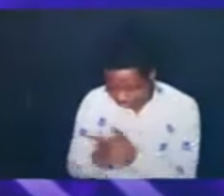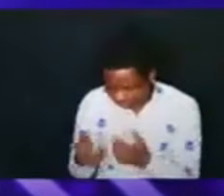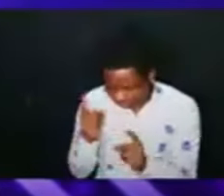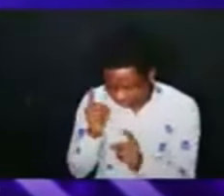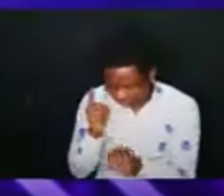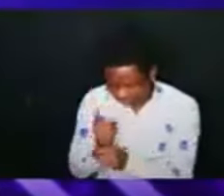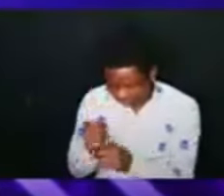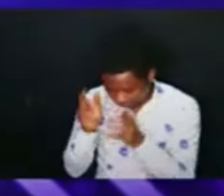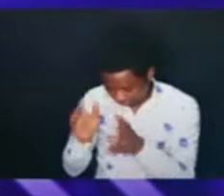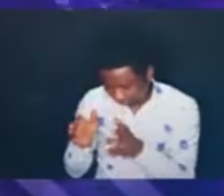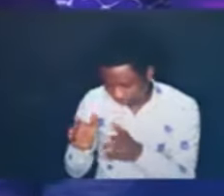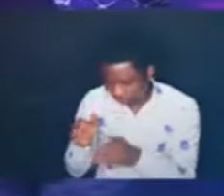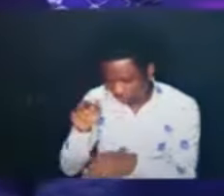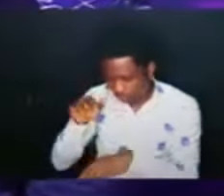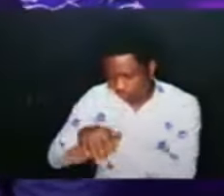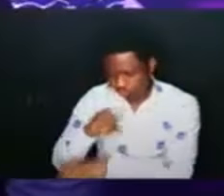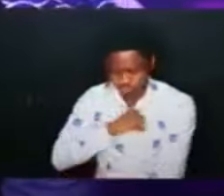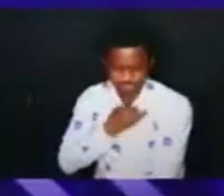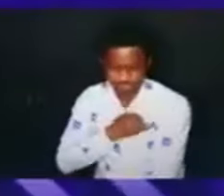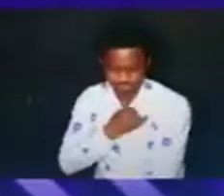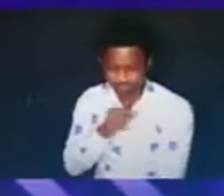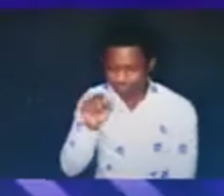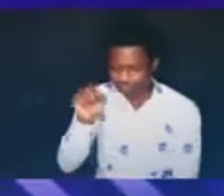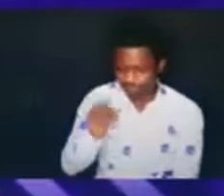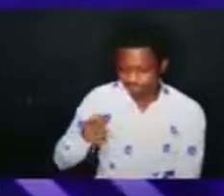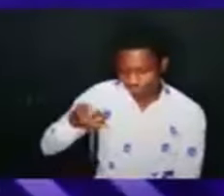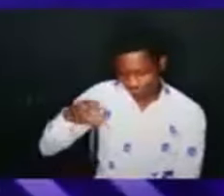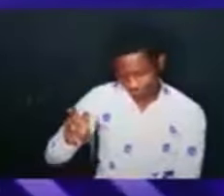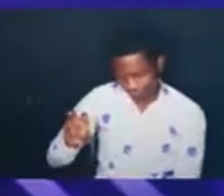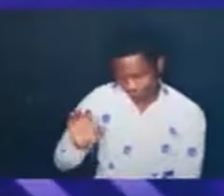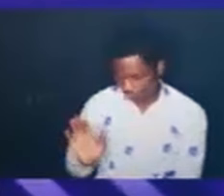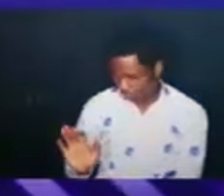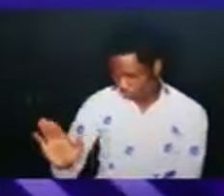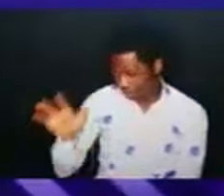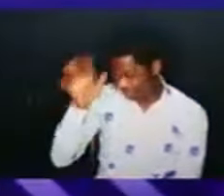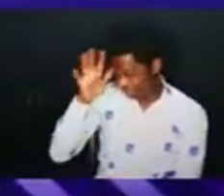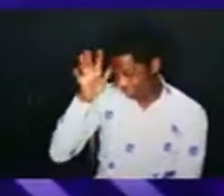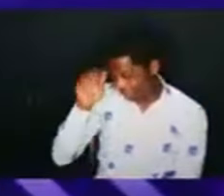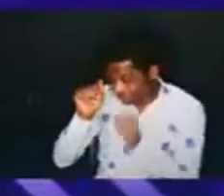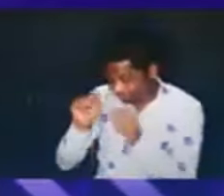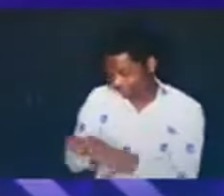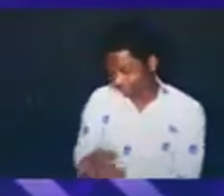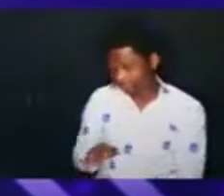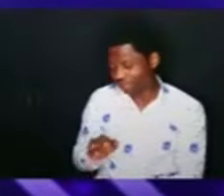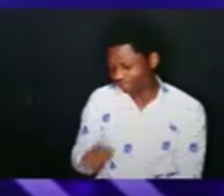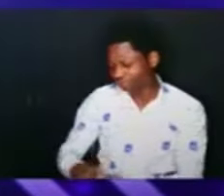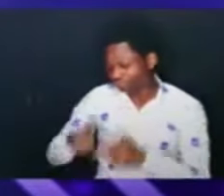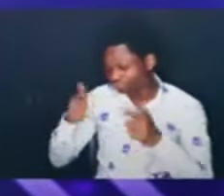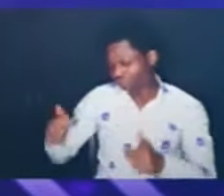at verse 26. Your father's blessings are greater than